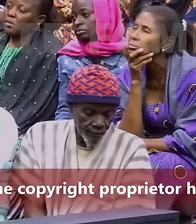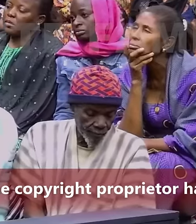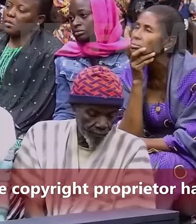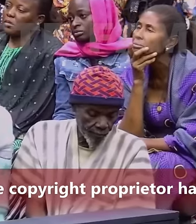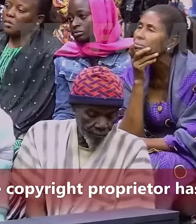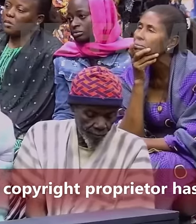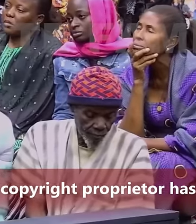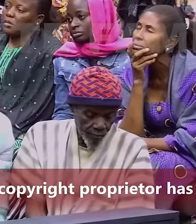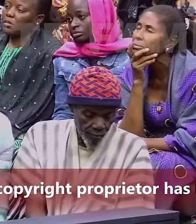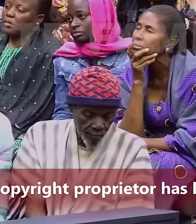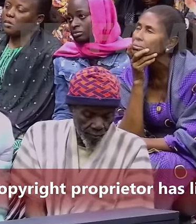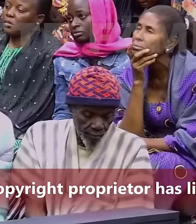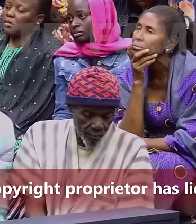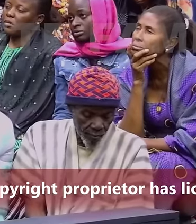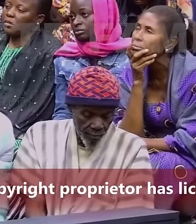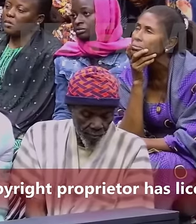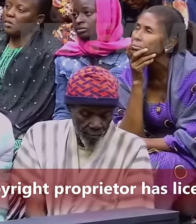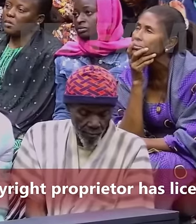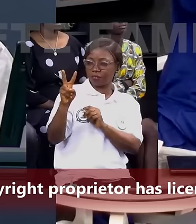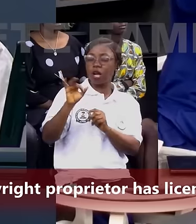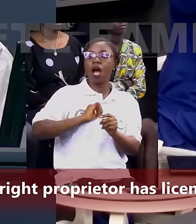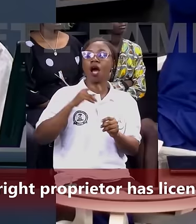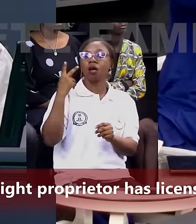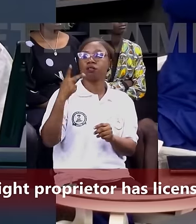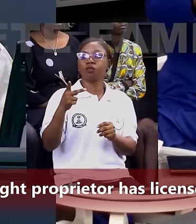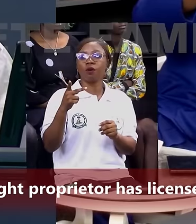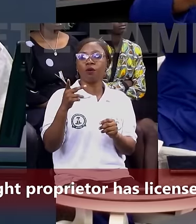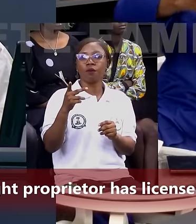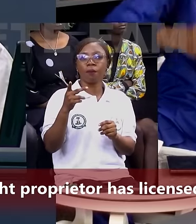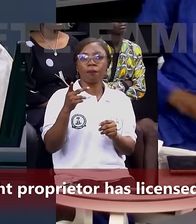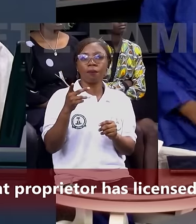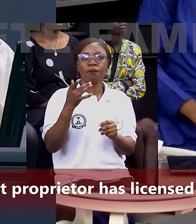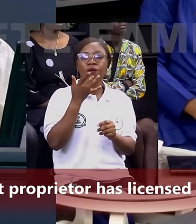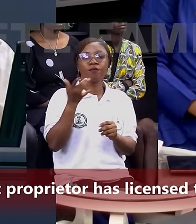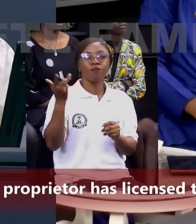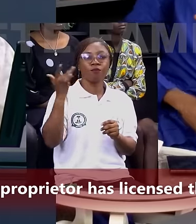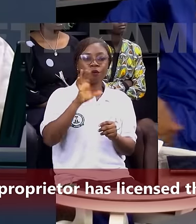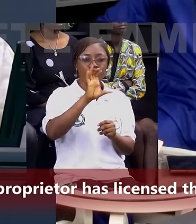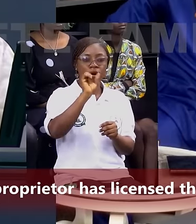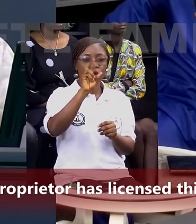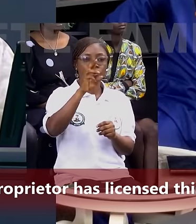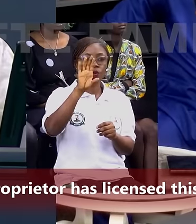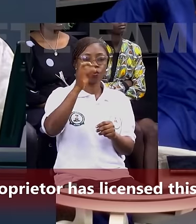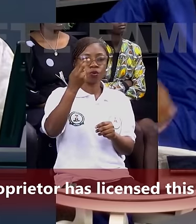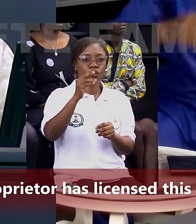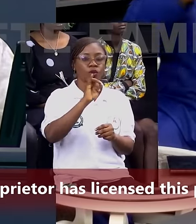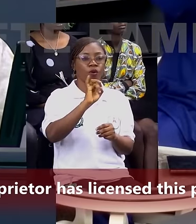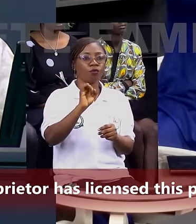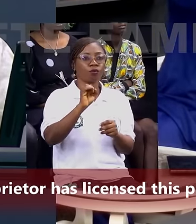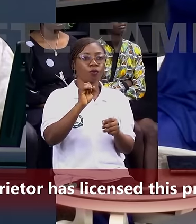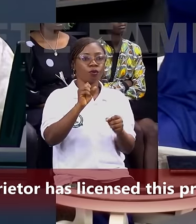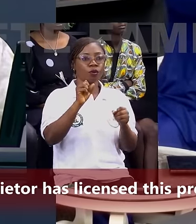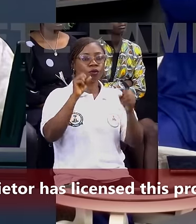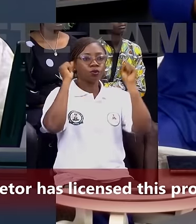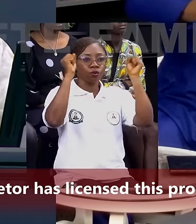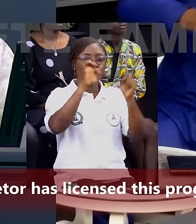some years back, I was watching television and I saw former coach of the Super Eagles, Kadir Ikana. He was